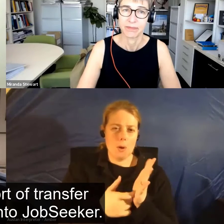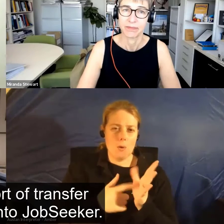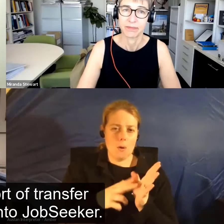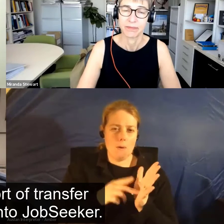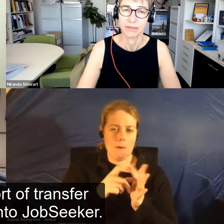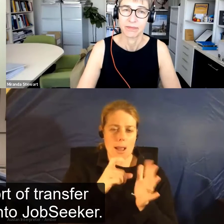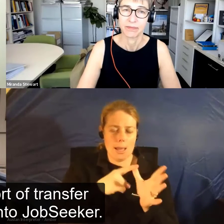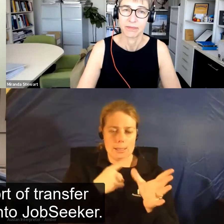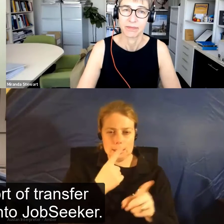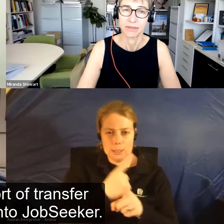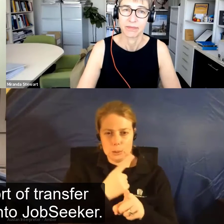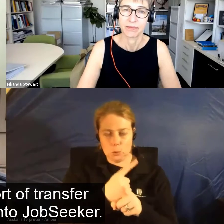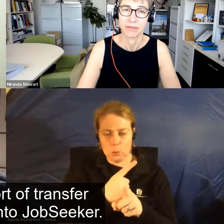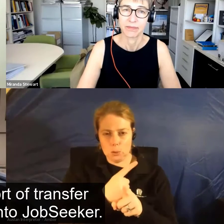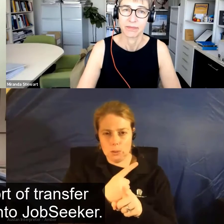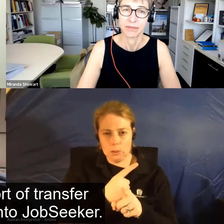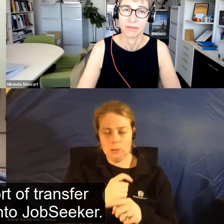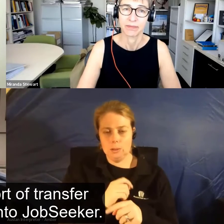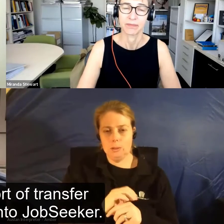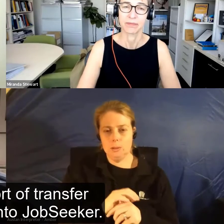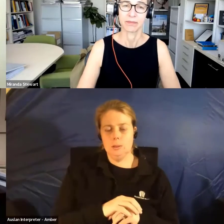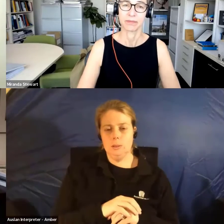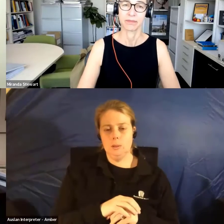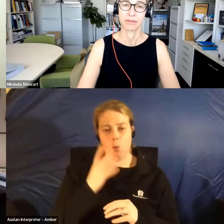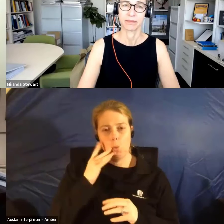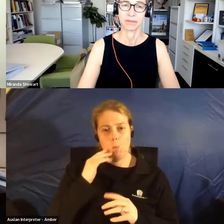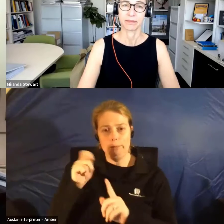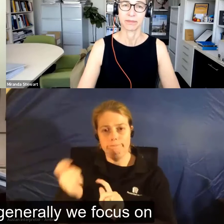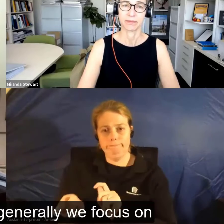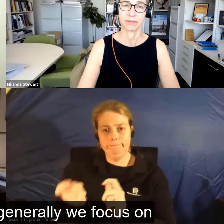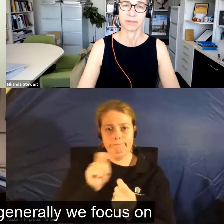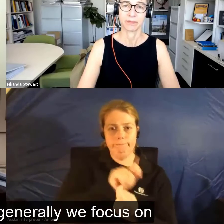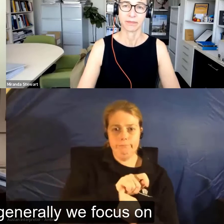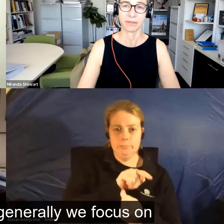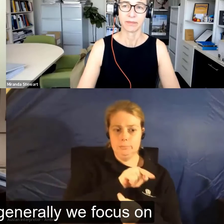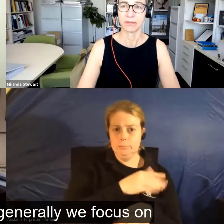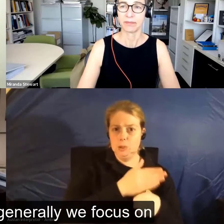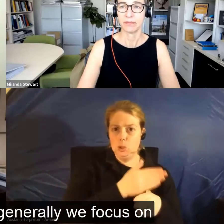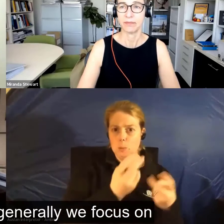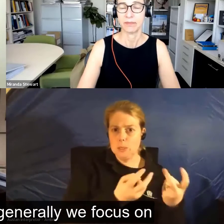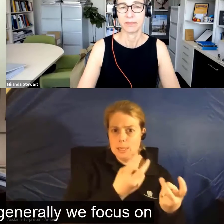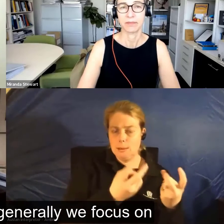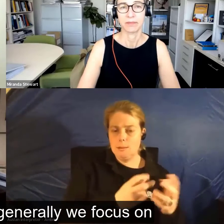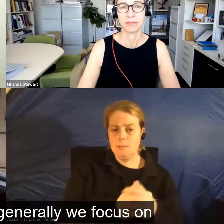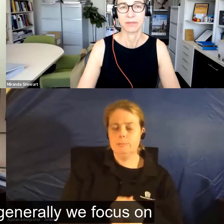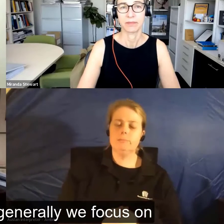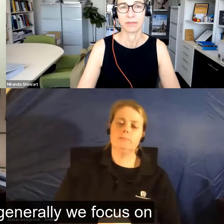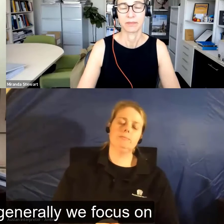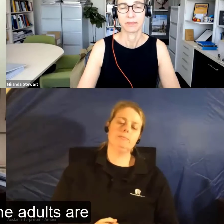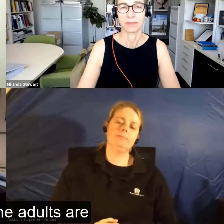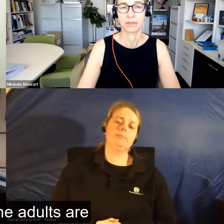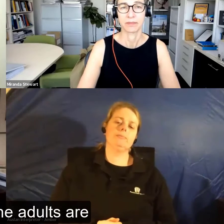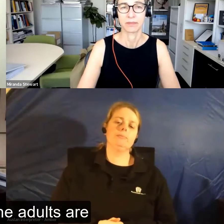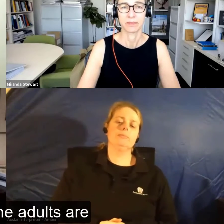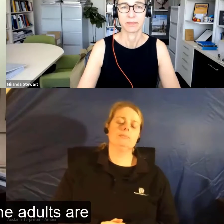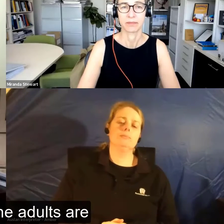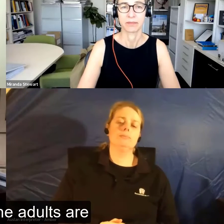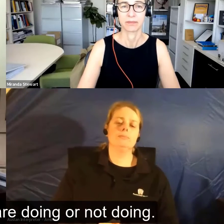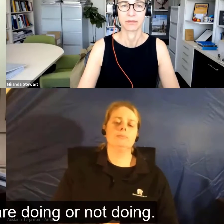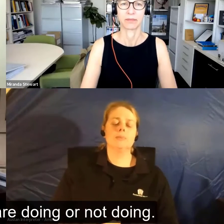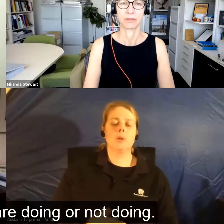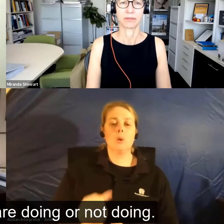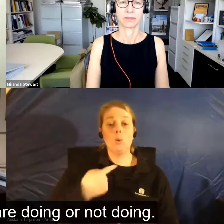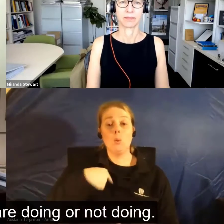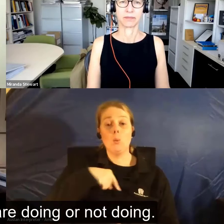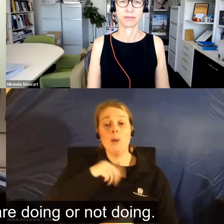the sort of transfer of parents onto job seeker. It just seems to be generally we focus on what it is the